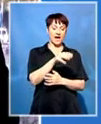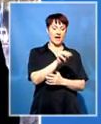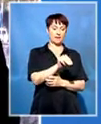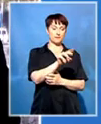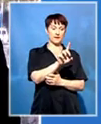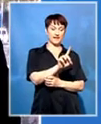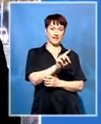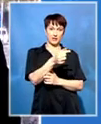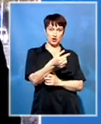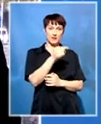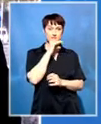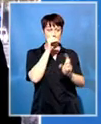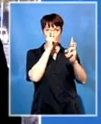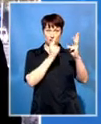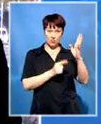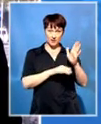happened?